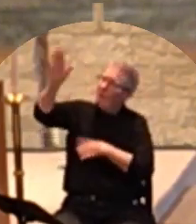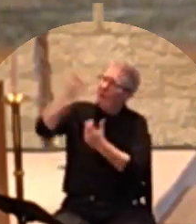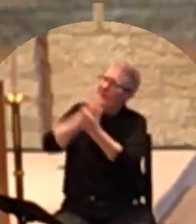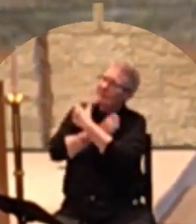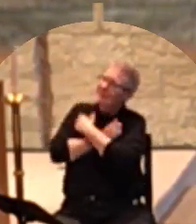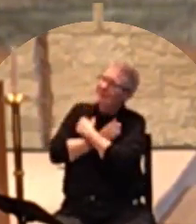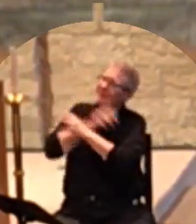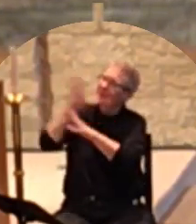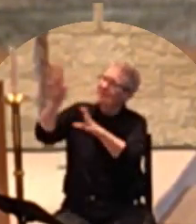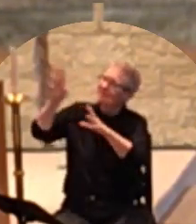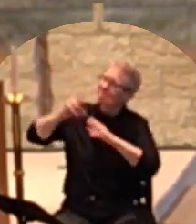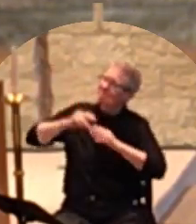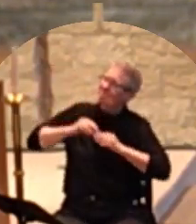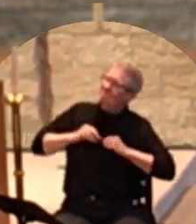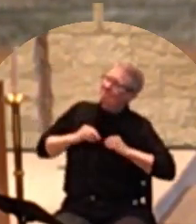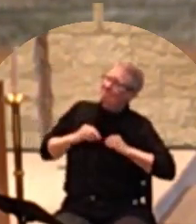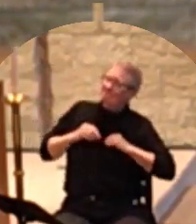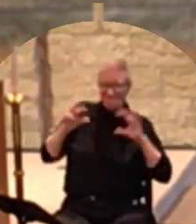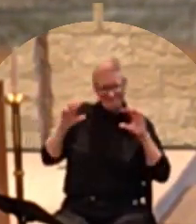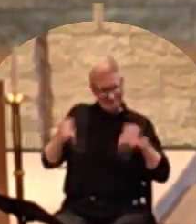can make all the difference.